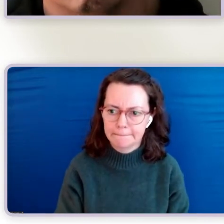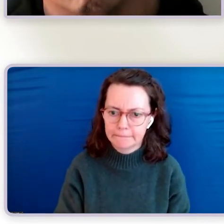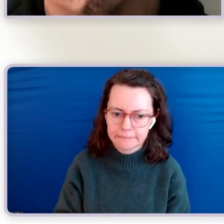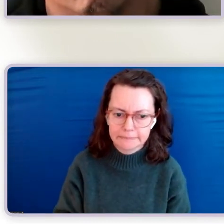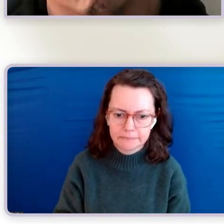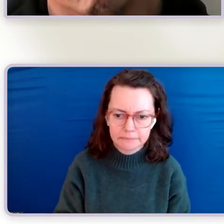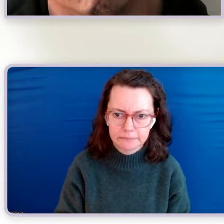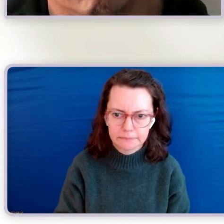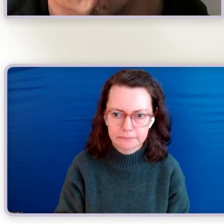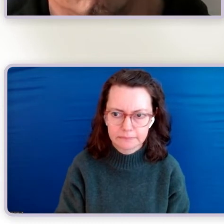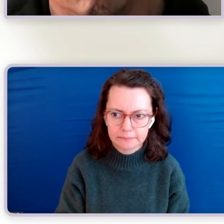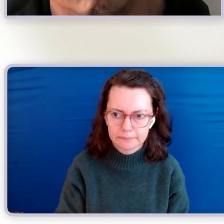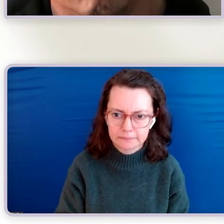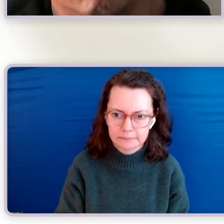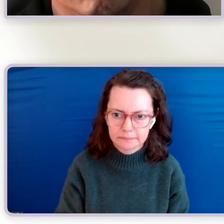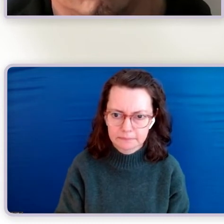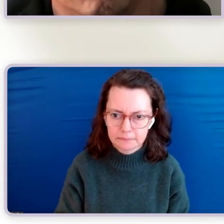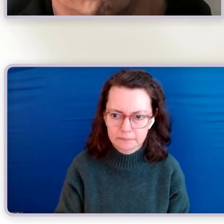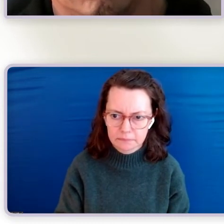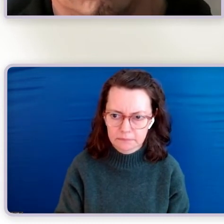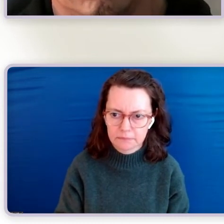intellectual disability?